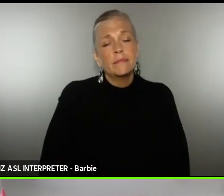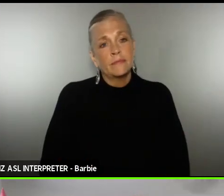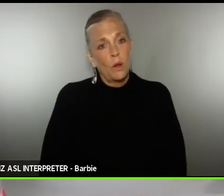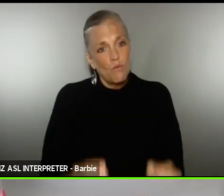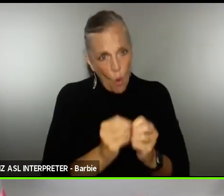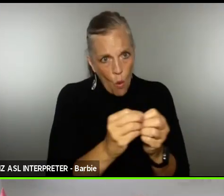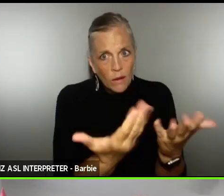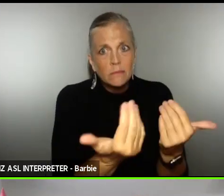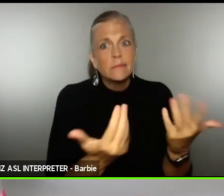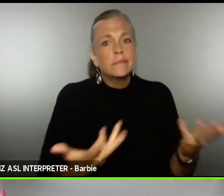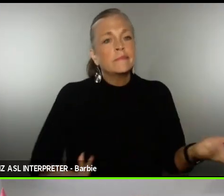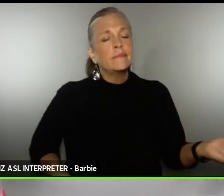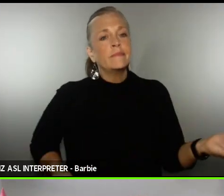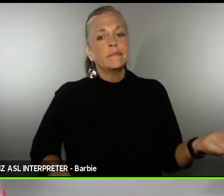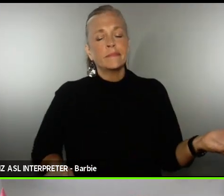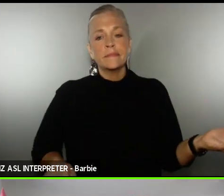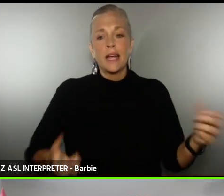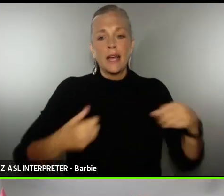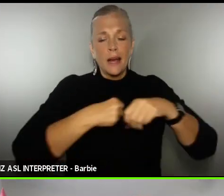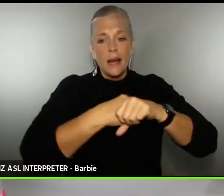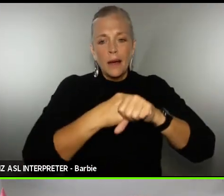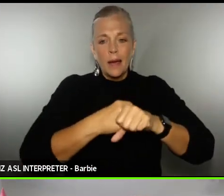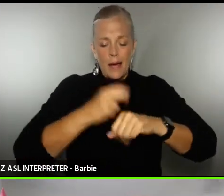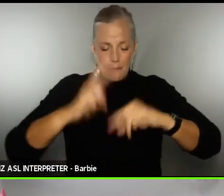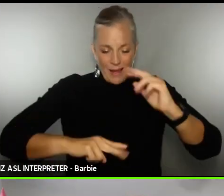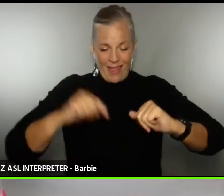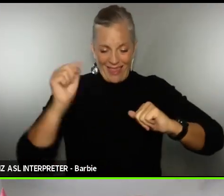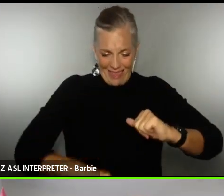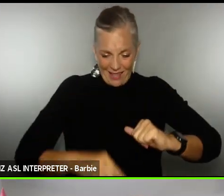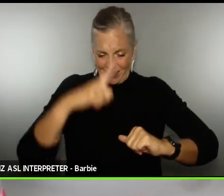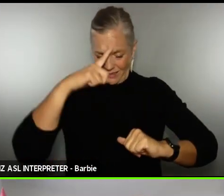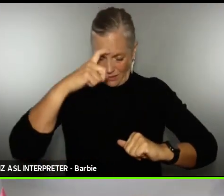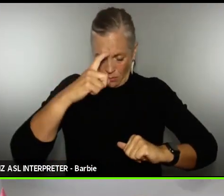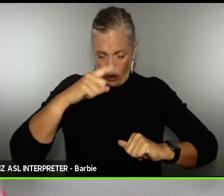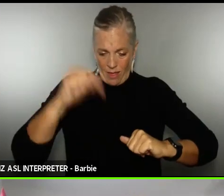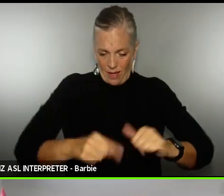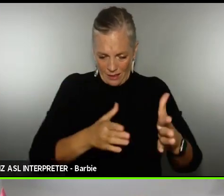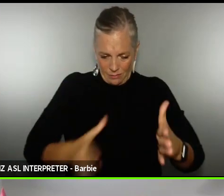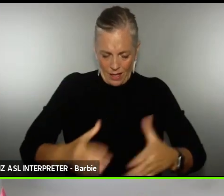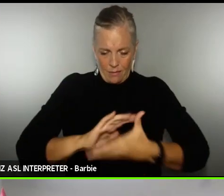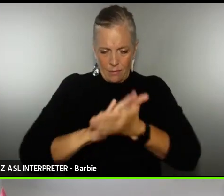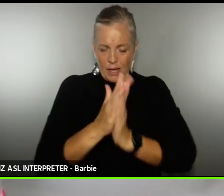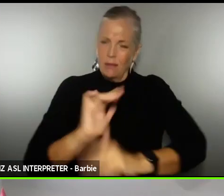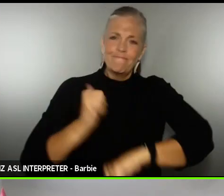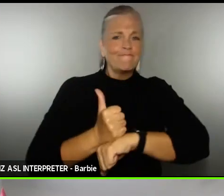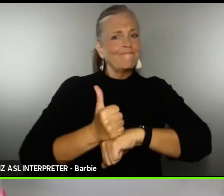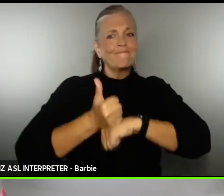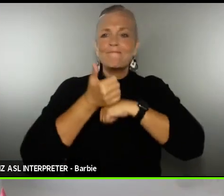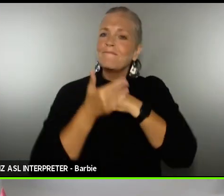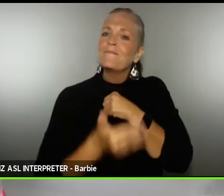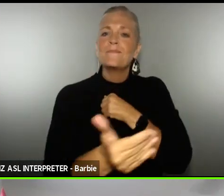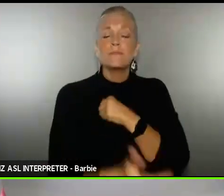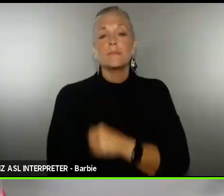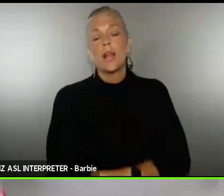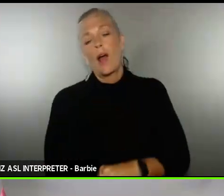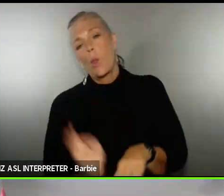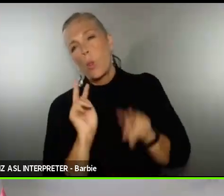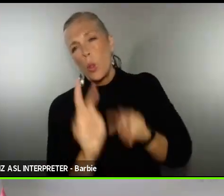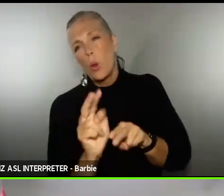making this, building this into an institution this summer plan, and look, being able to look 10 years from